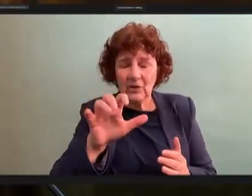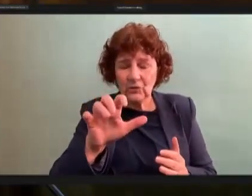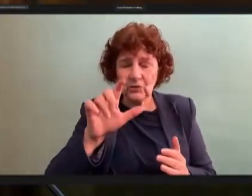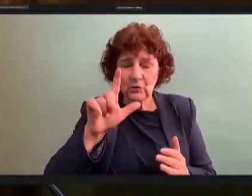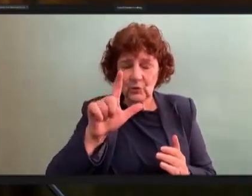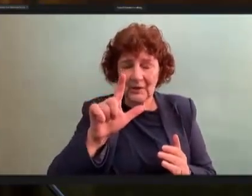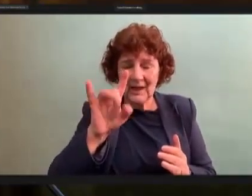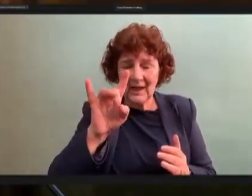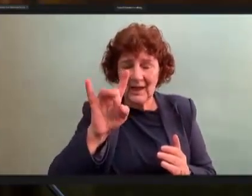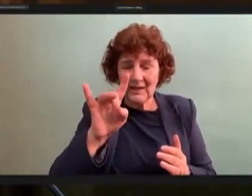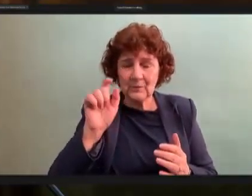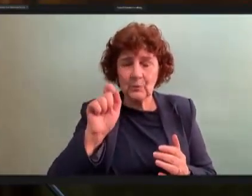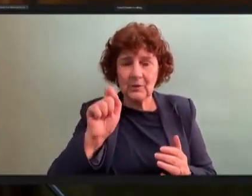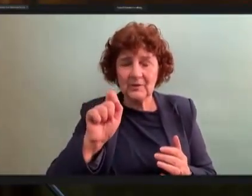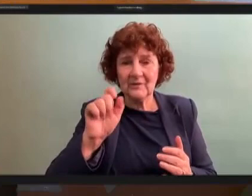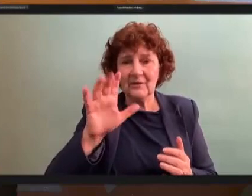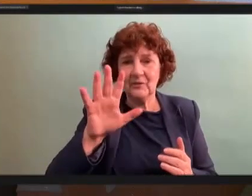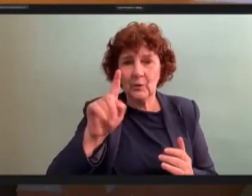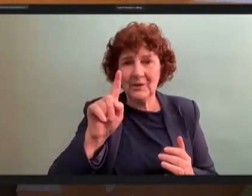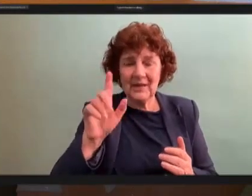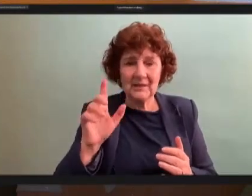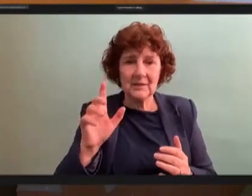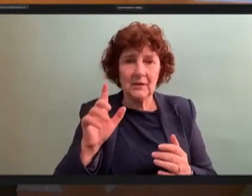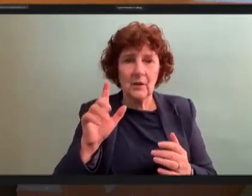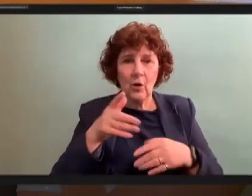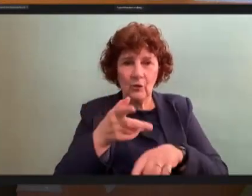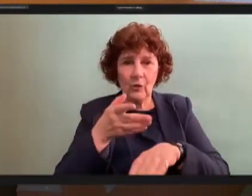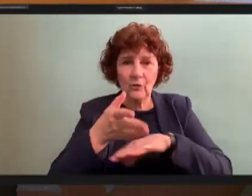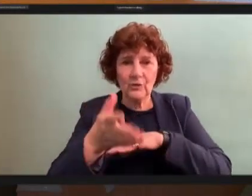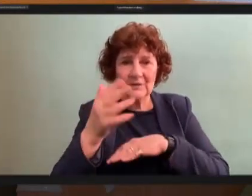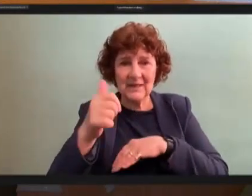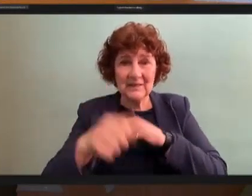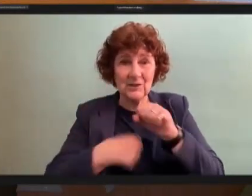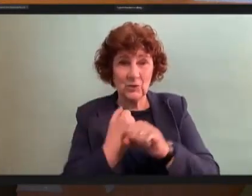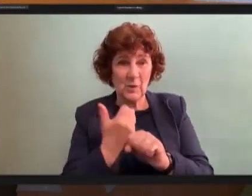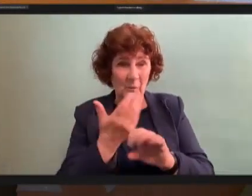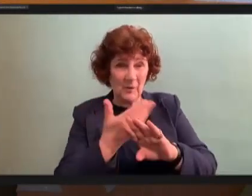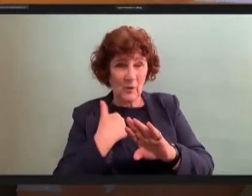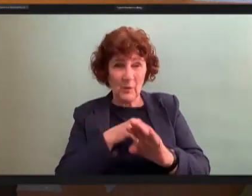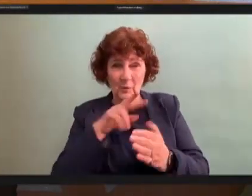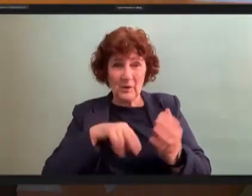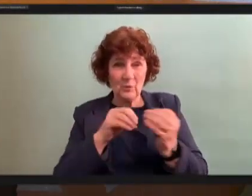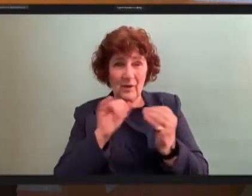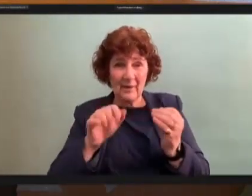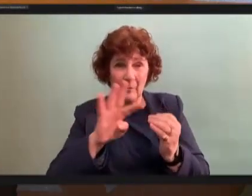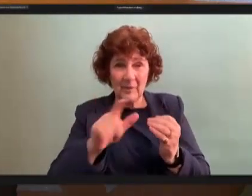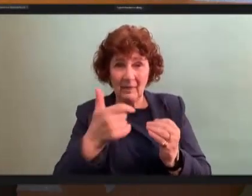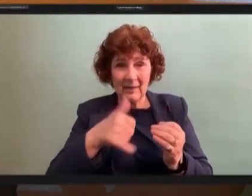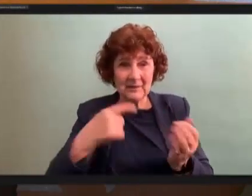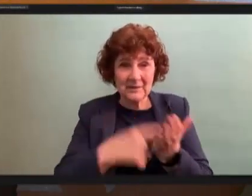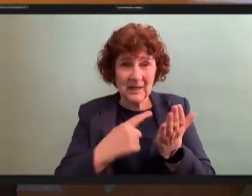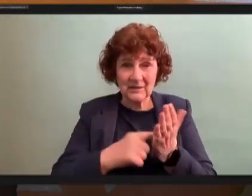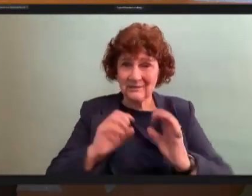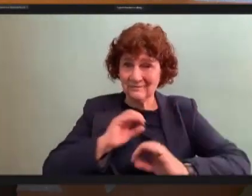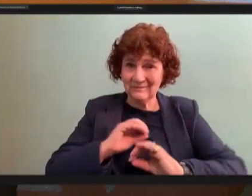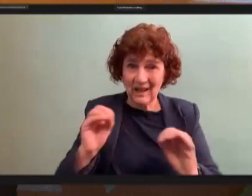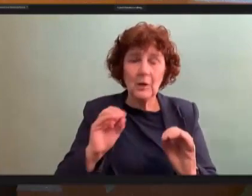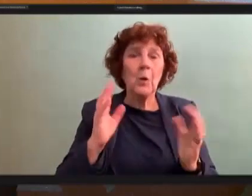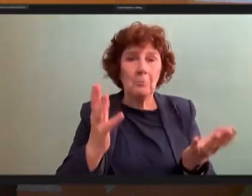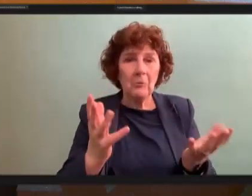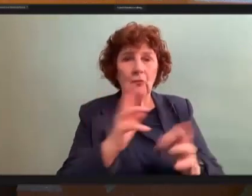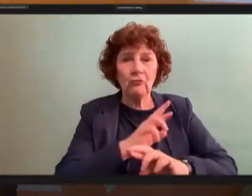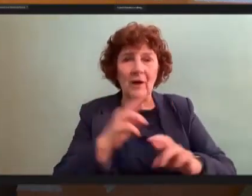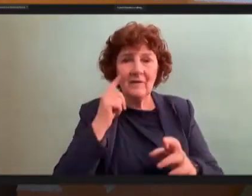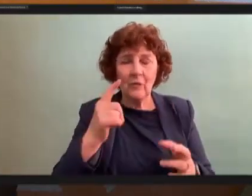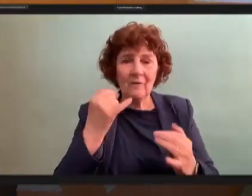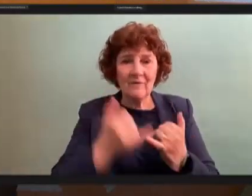$3,398,527.51 over 10 years. You've heard the reading and title of the bill. Is there any discussion on the bill? Seeing none, the bill is now ready for final action. All in